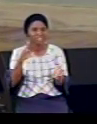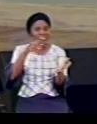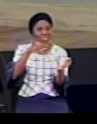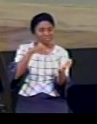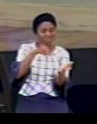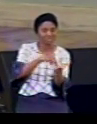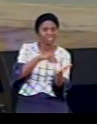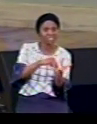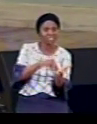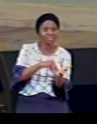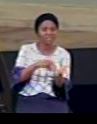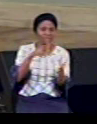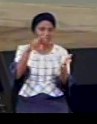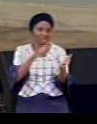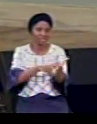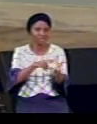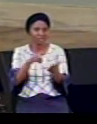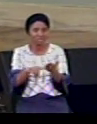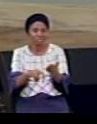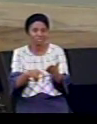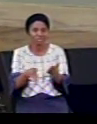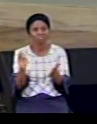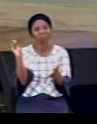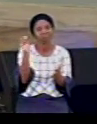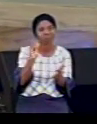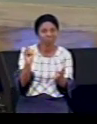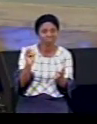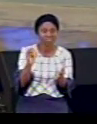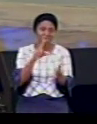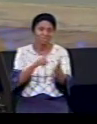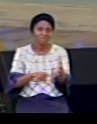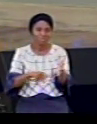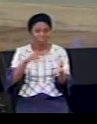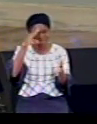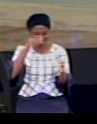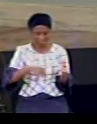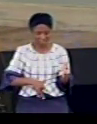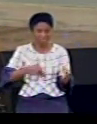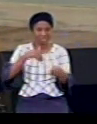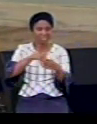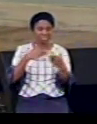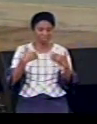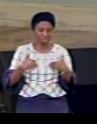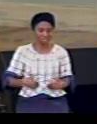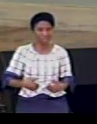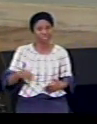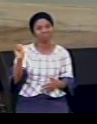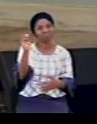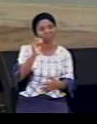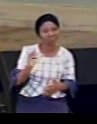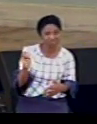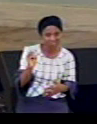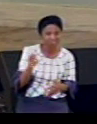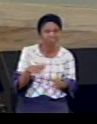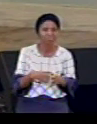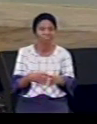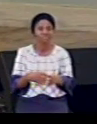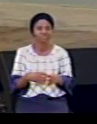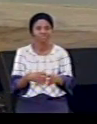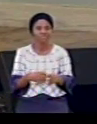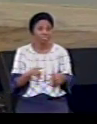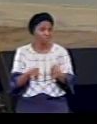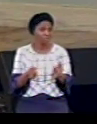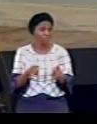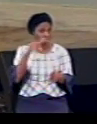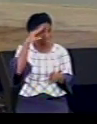zero. And what he felt in the body, zero. He considered not his own body